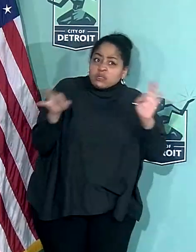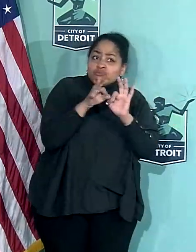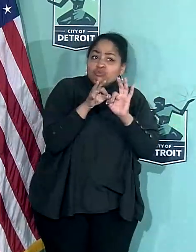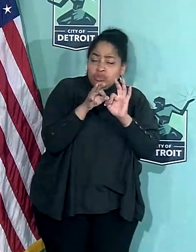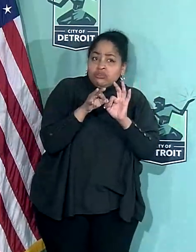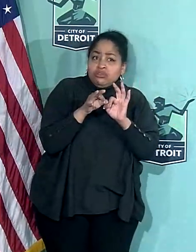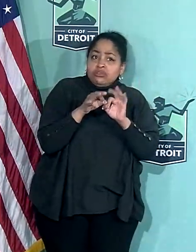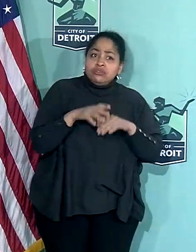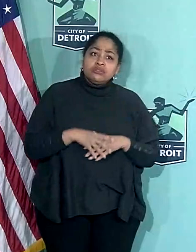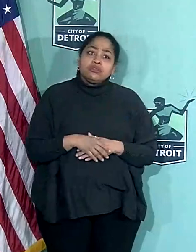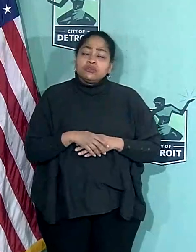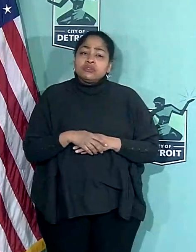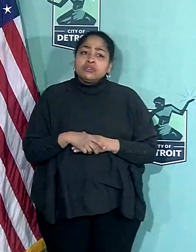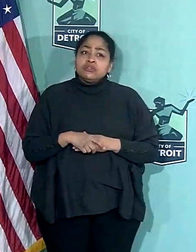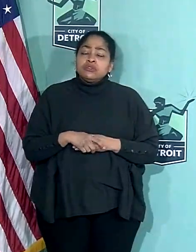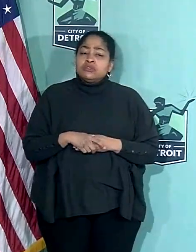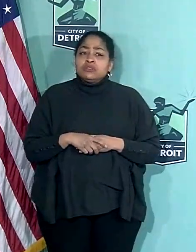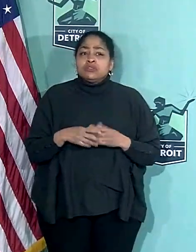So